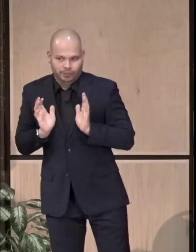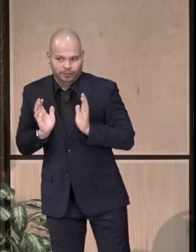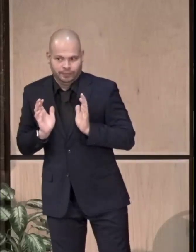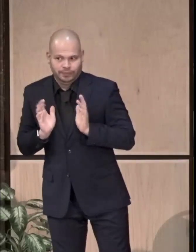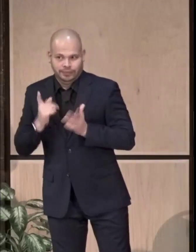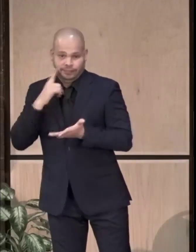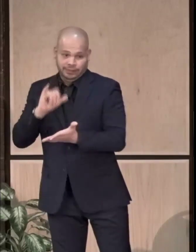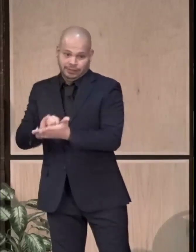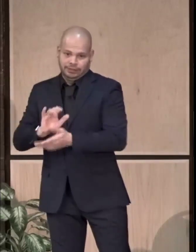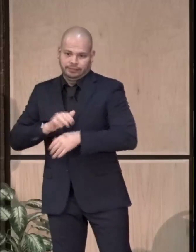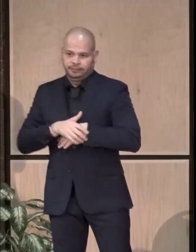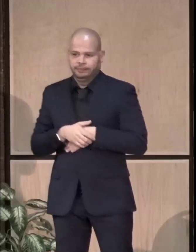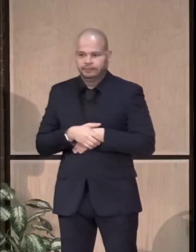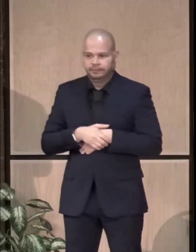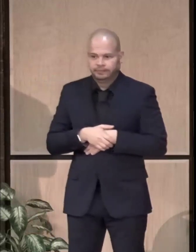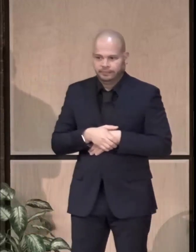Okay.